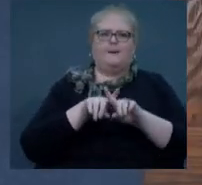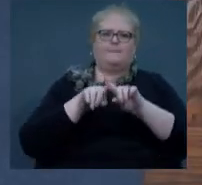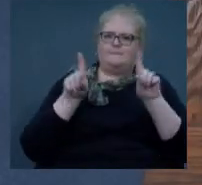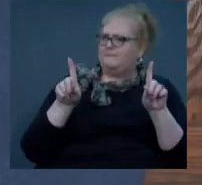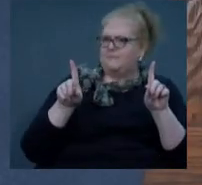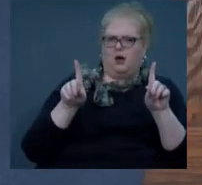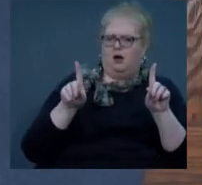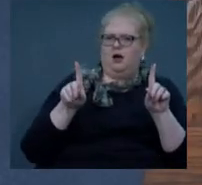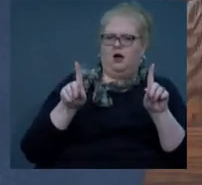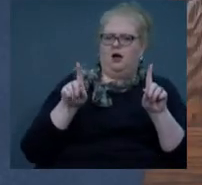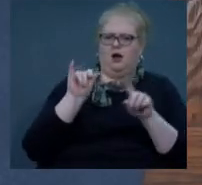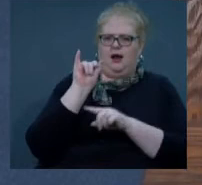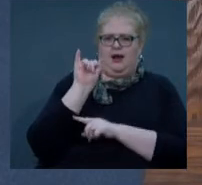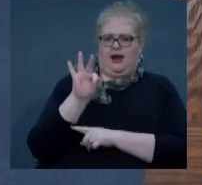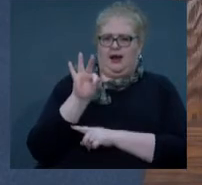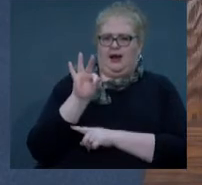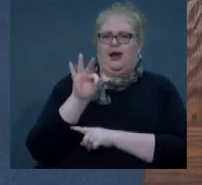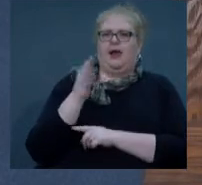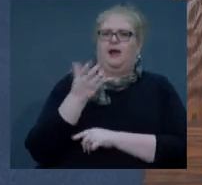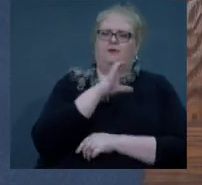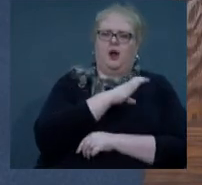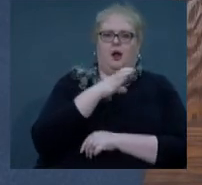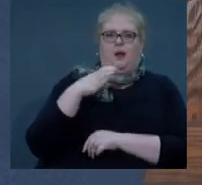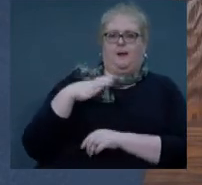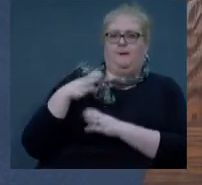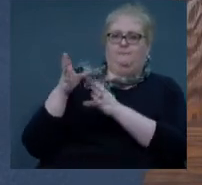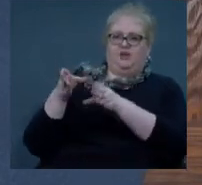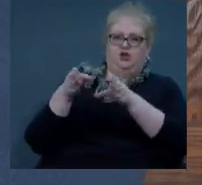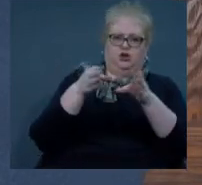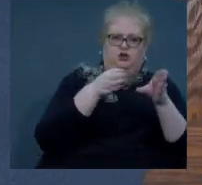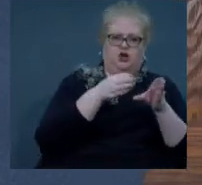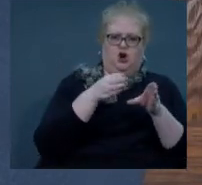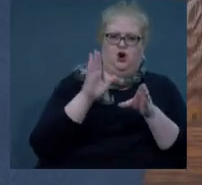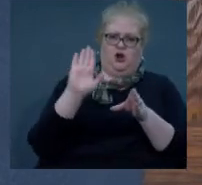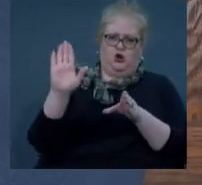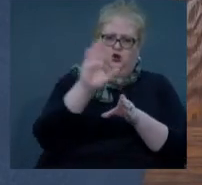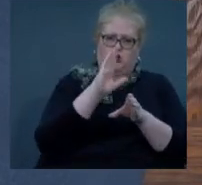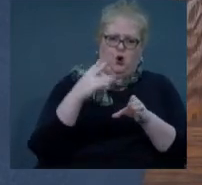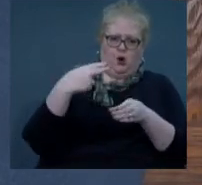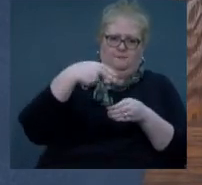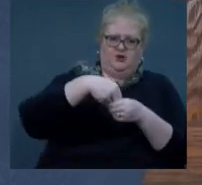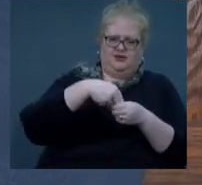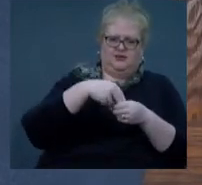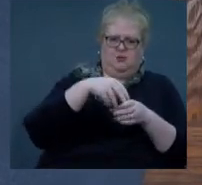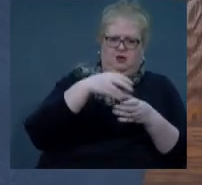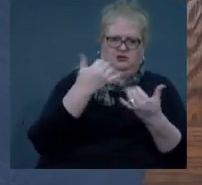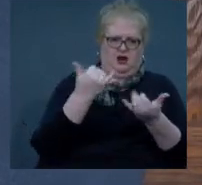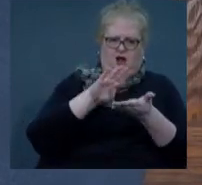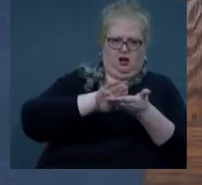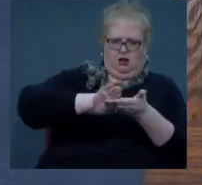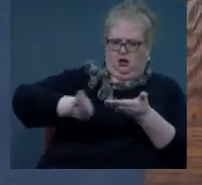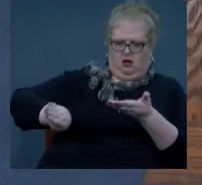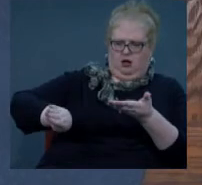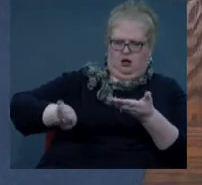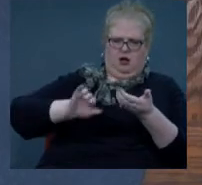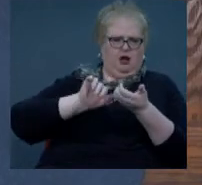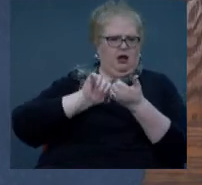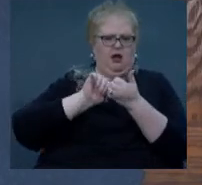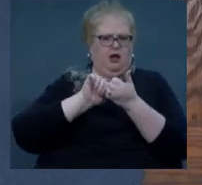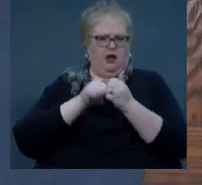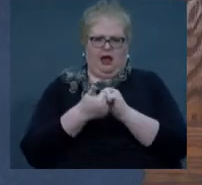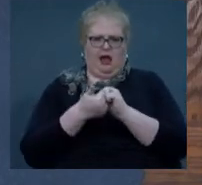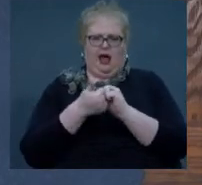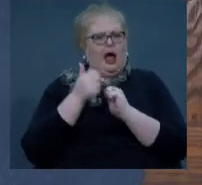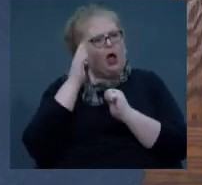take commissioner participation out of it, how are you going to let you